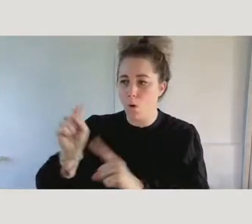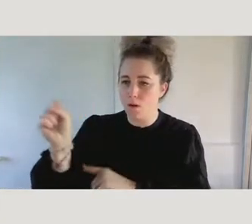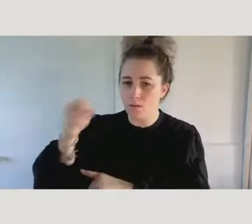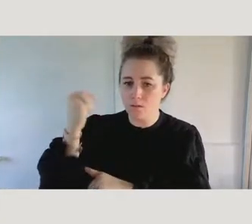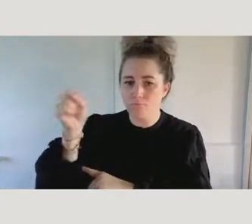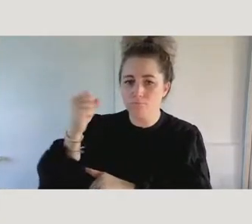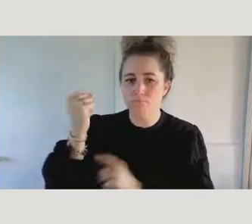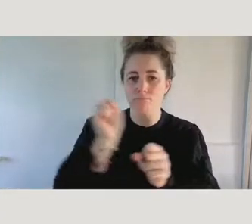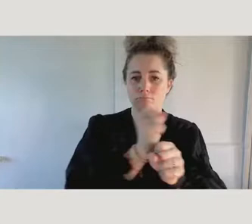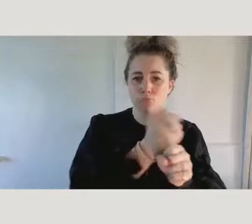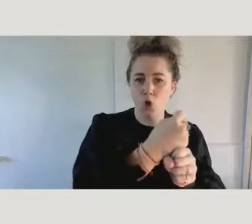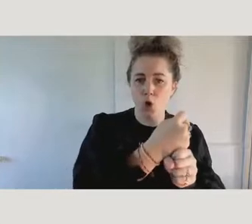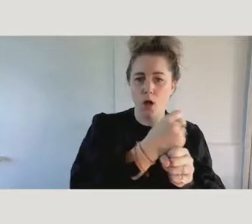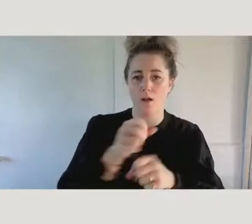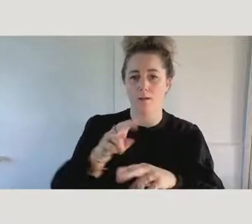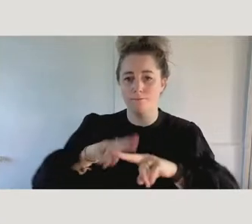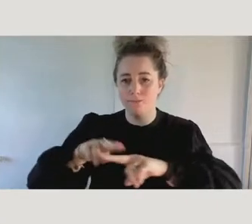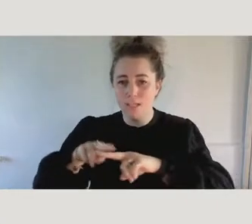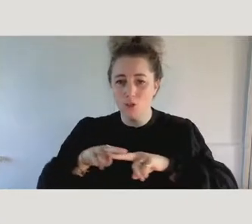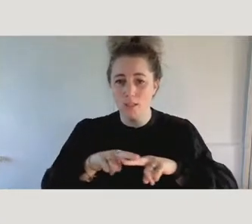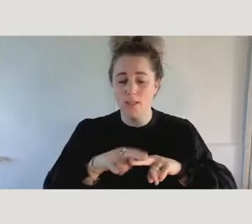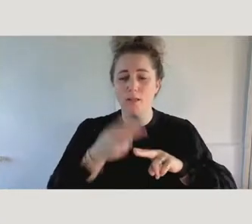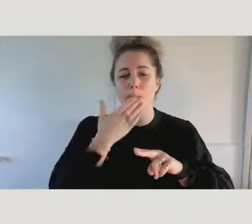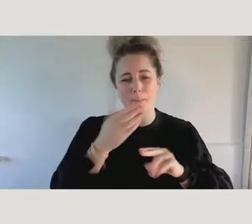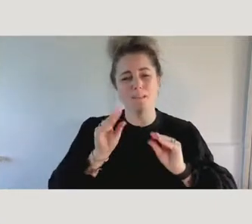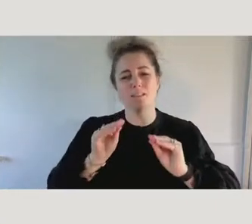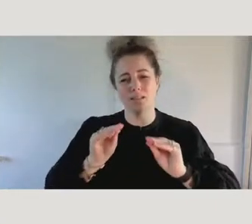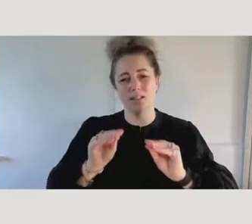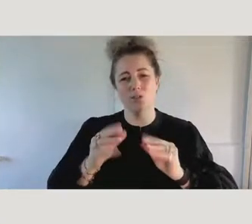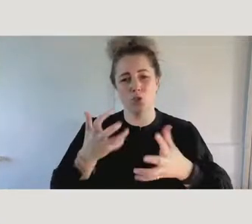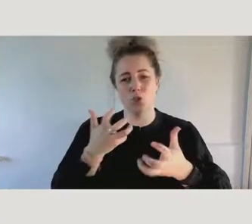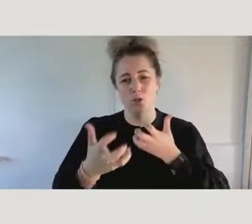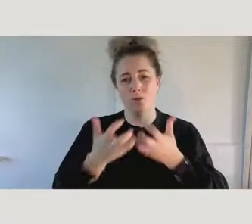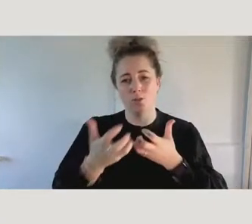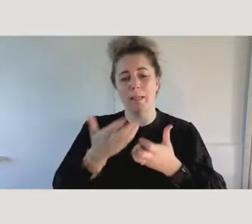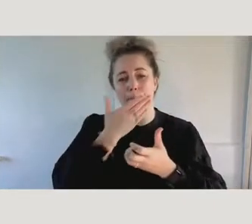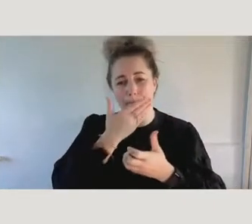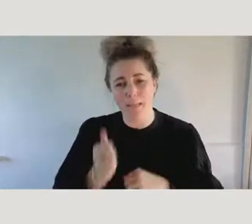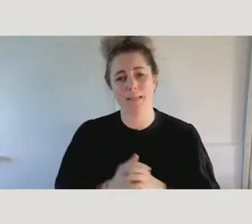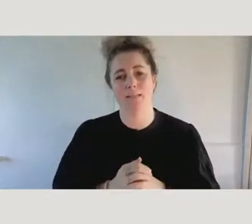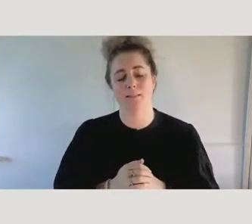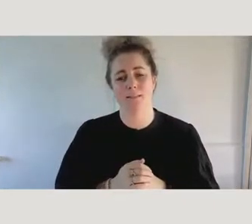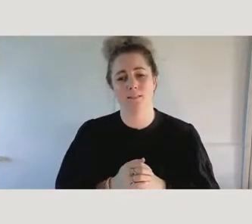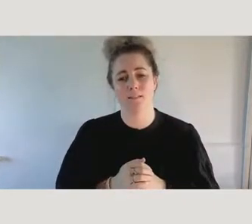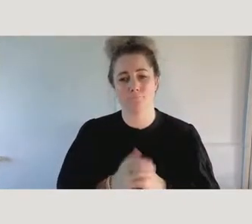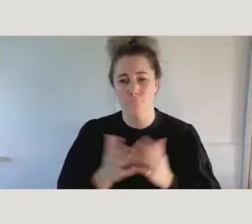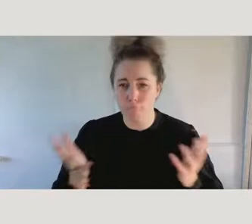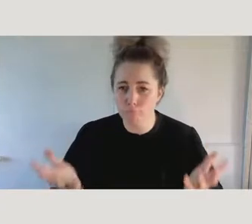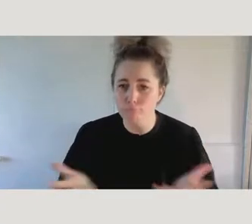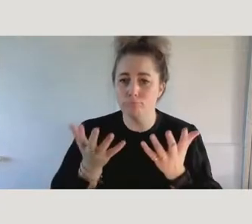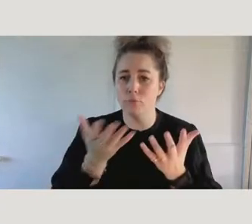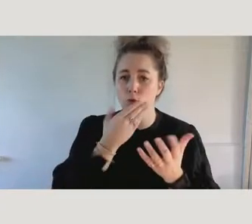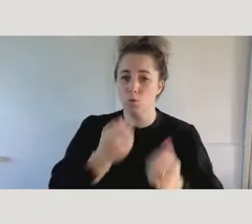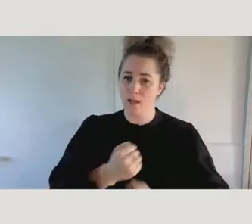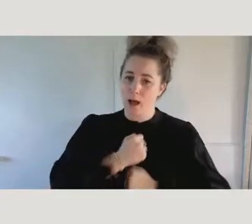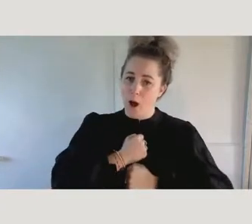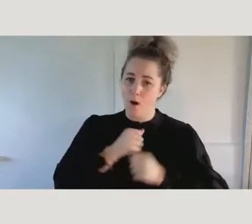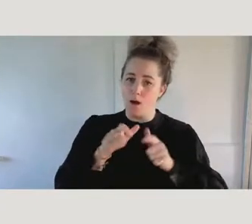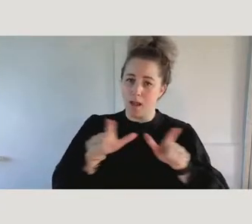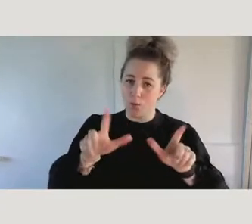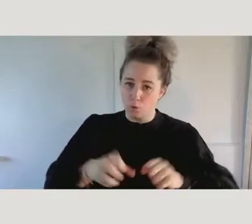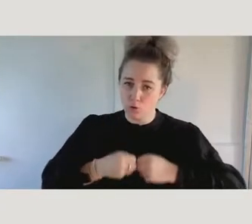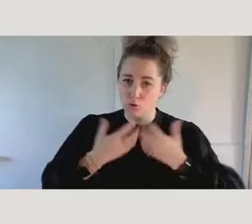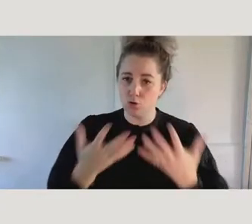Tonga and Fiji to teach our universities in our language